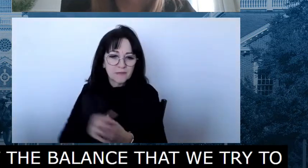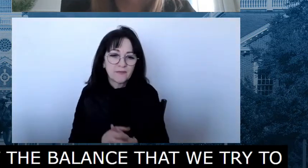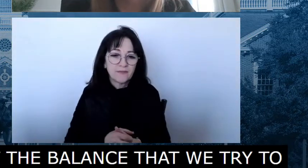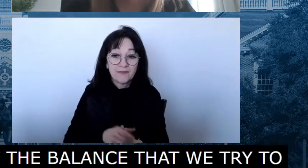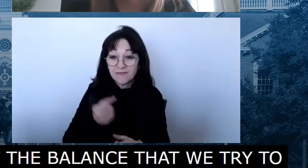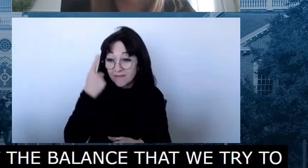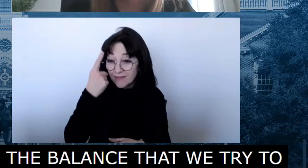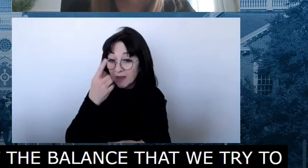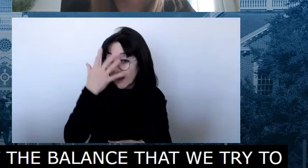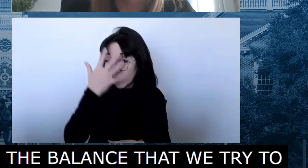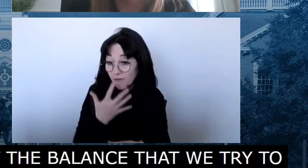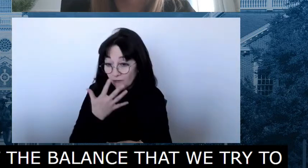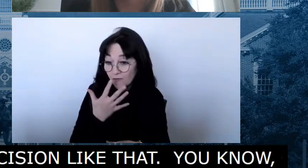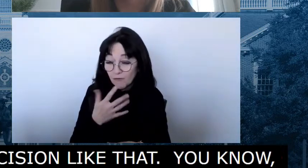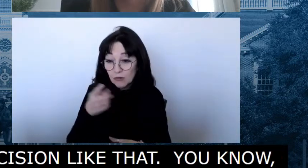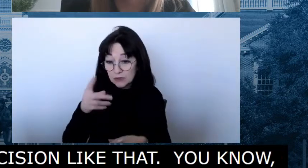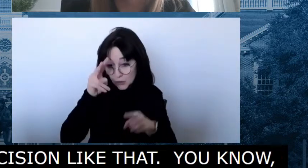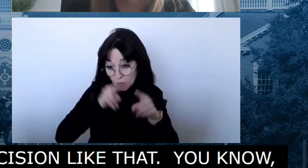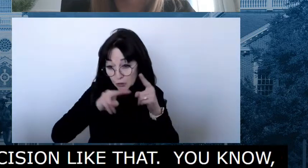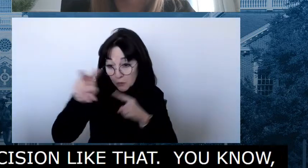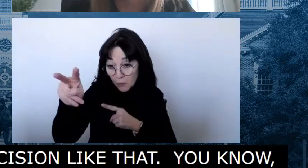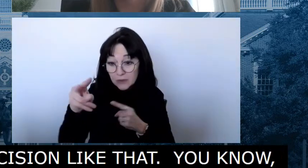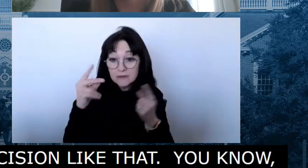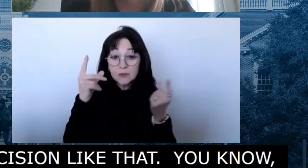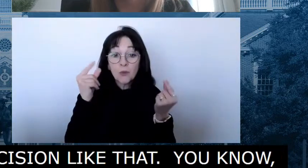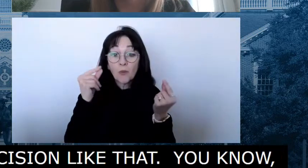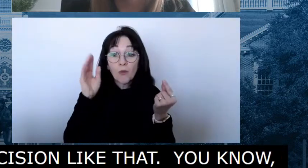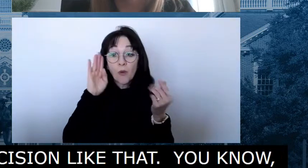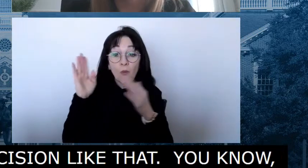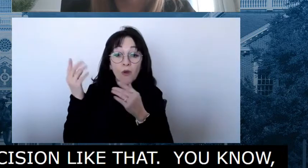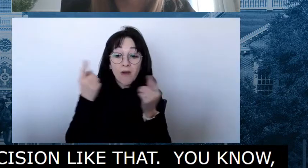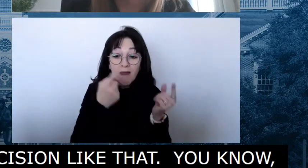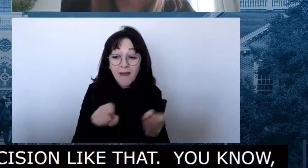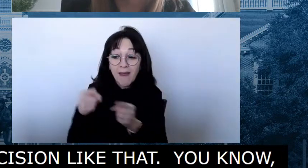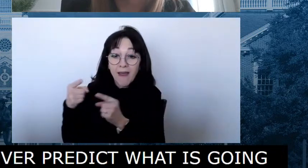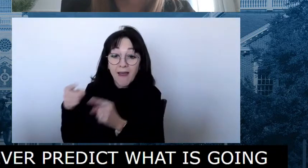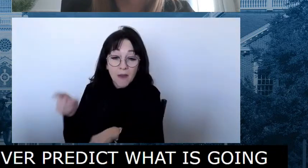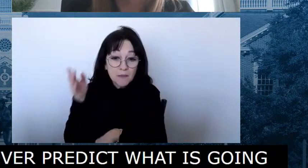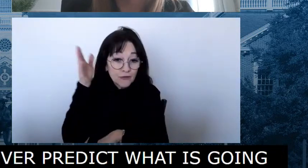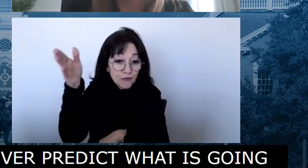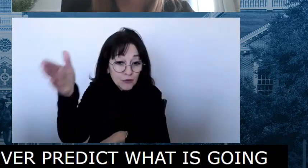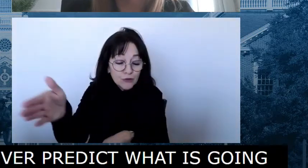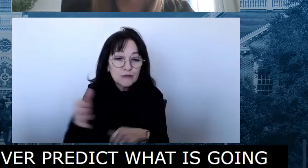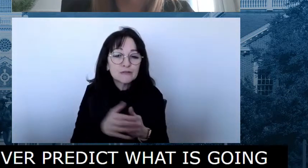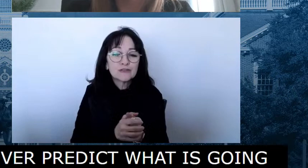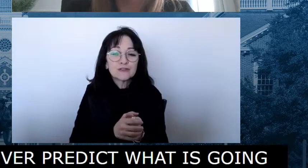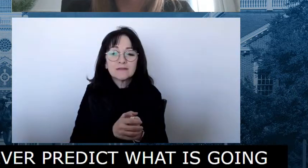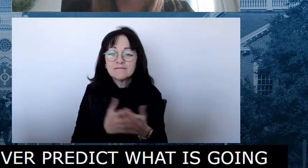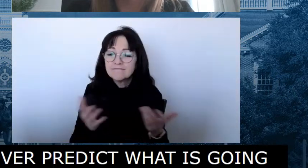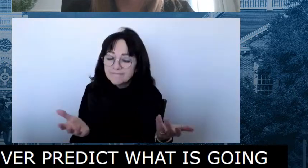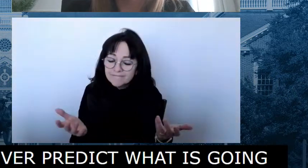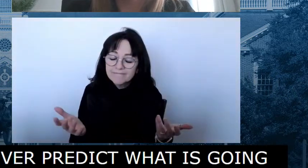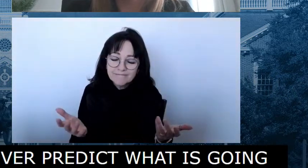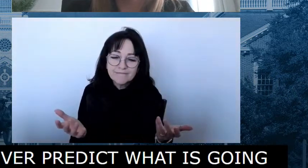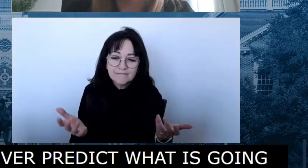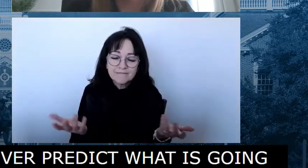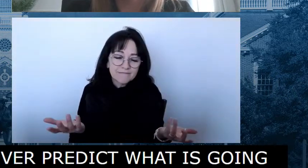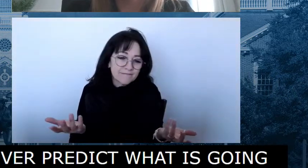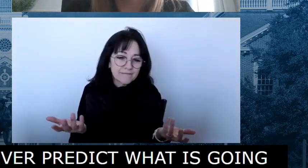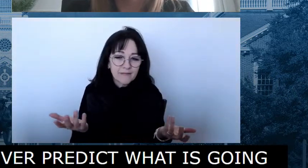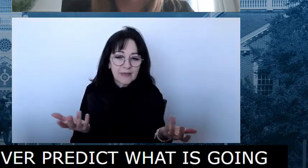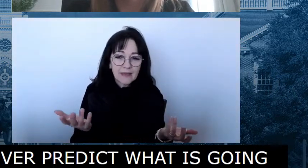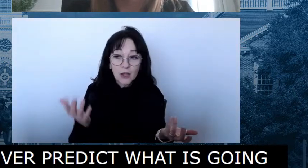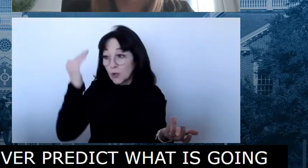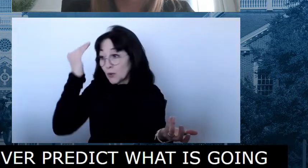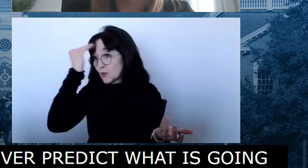Unfortunately, you never predict what's going to happen in the future. And hindsight is 20/20. So what